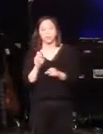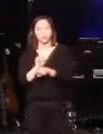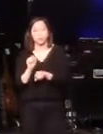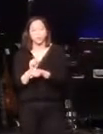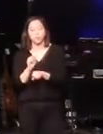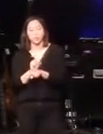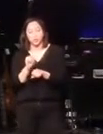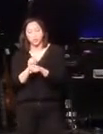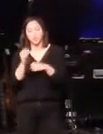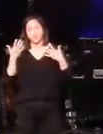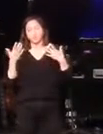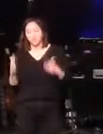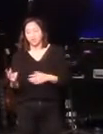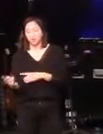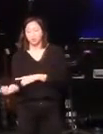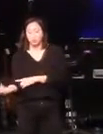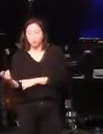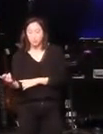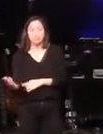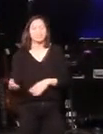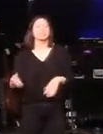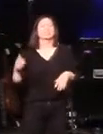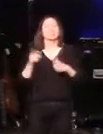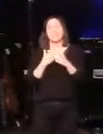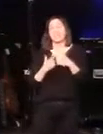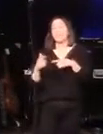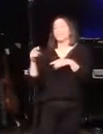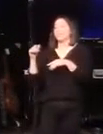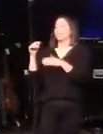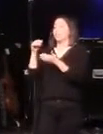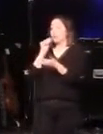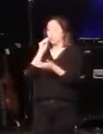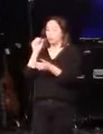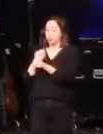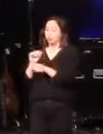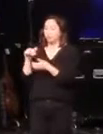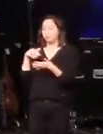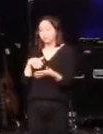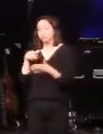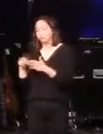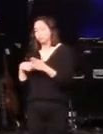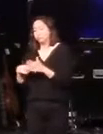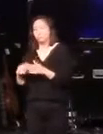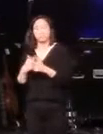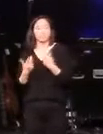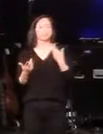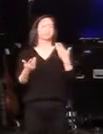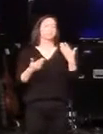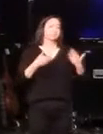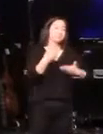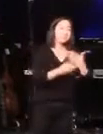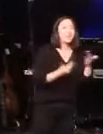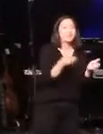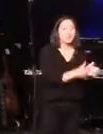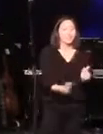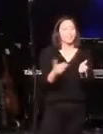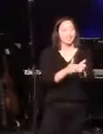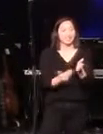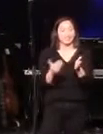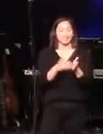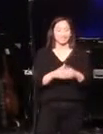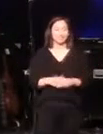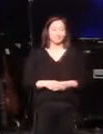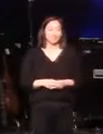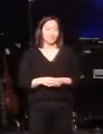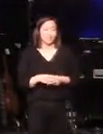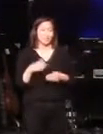My church stepped up and helped out. Next thing I know, let me just say this. It took me 5 years because I had to take some semesters off to work up